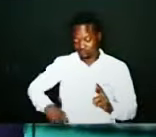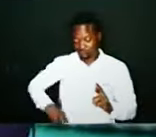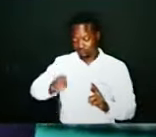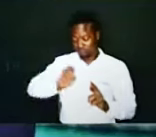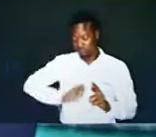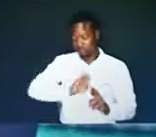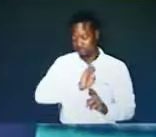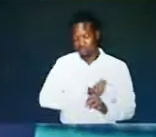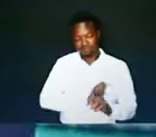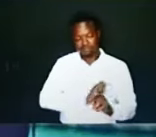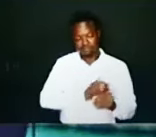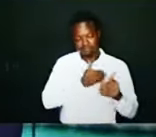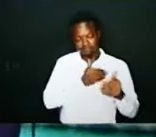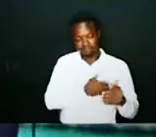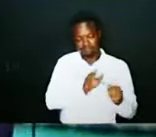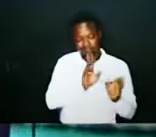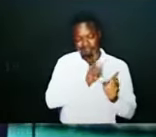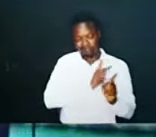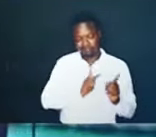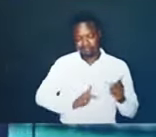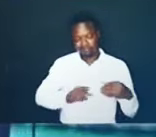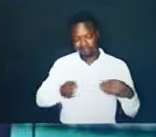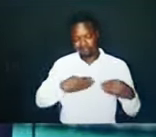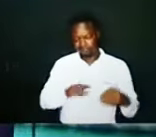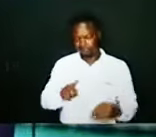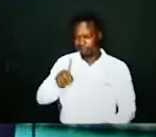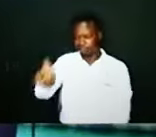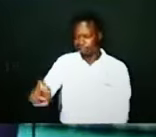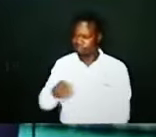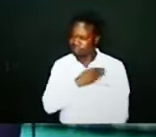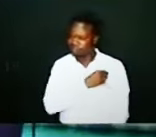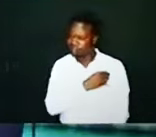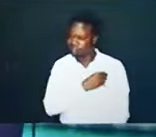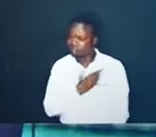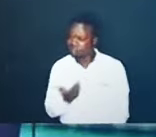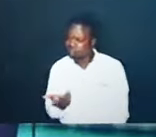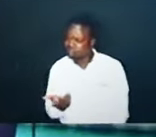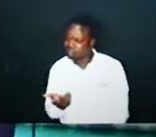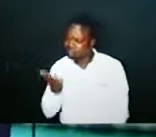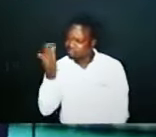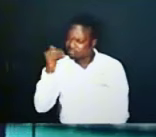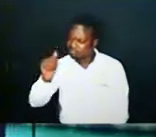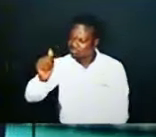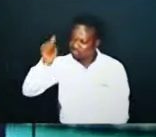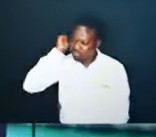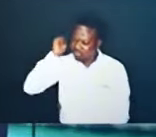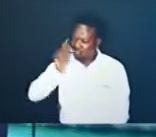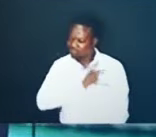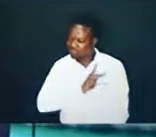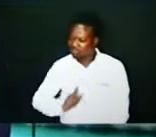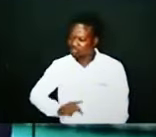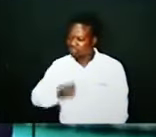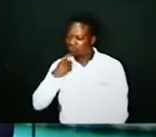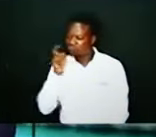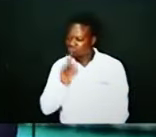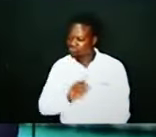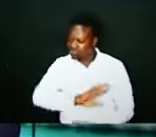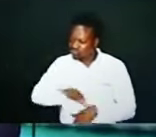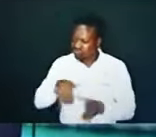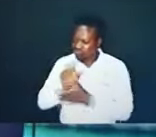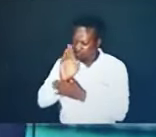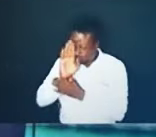officials at the king's gate asked Mordecai, why do you disobey the king's